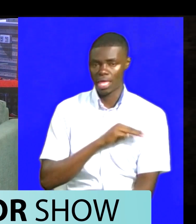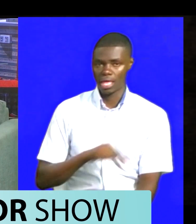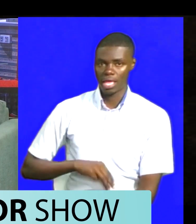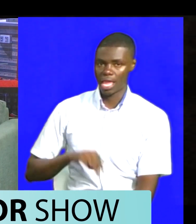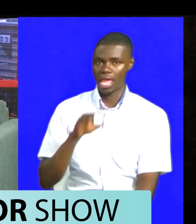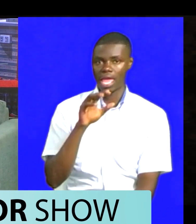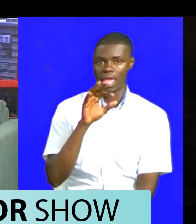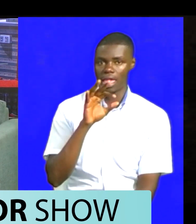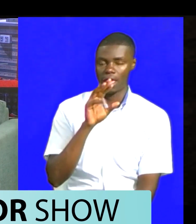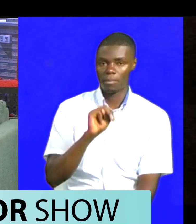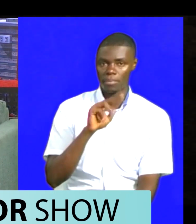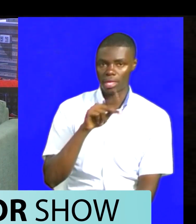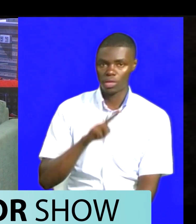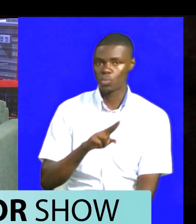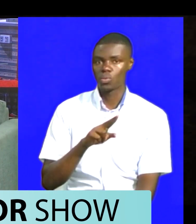Infinite Magazine